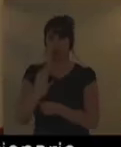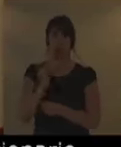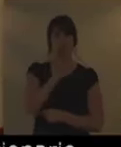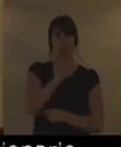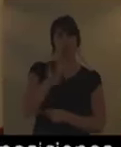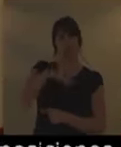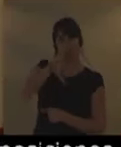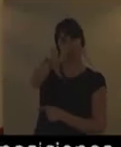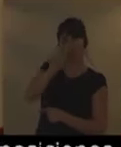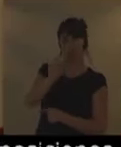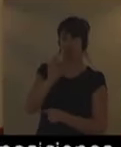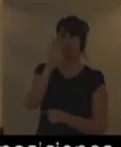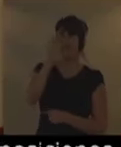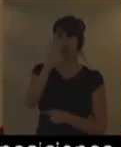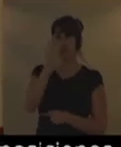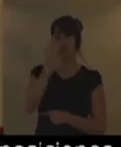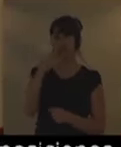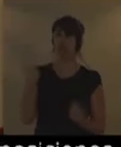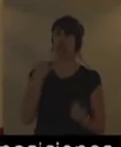of the screen,